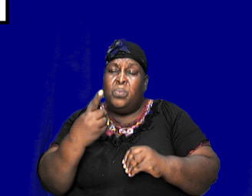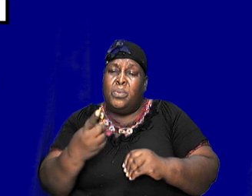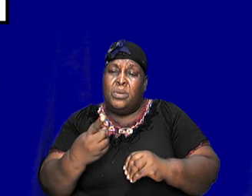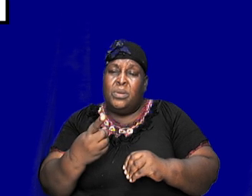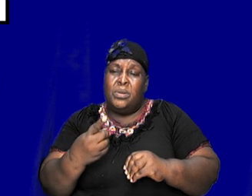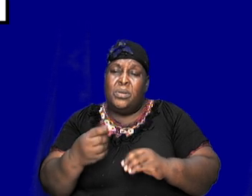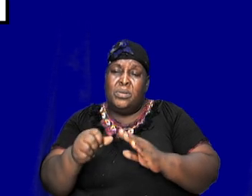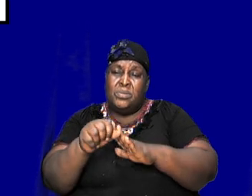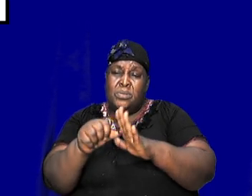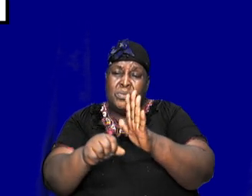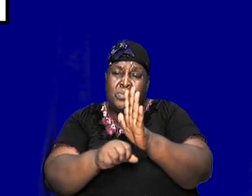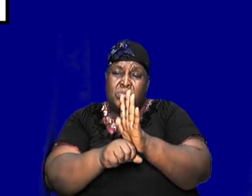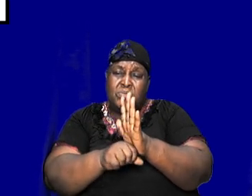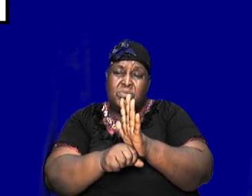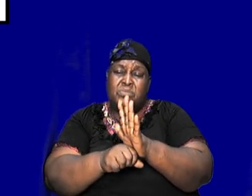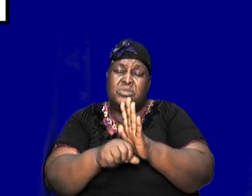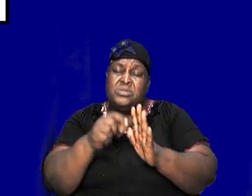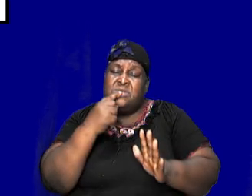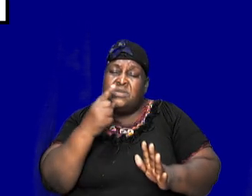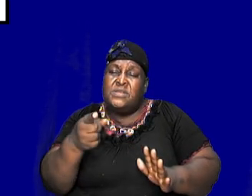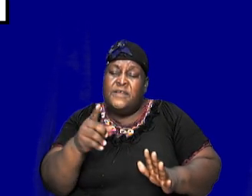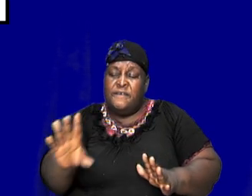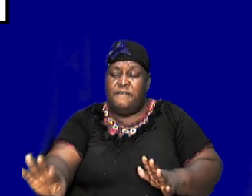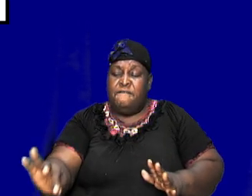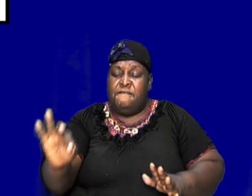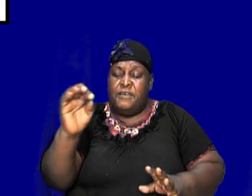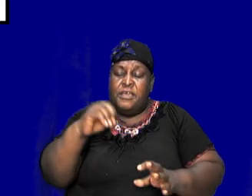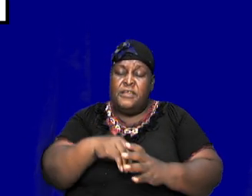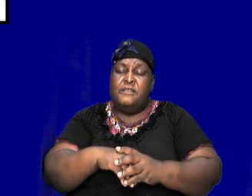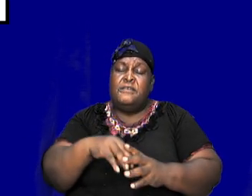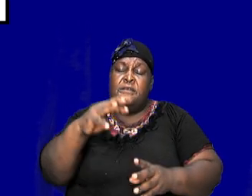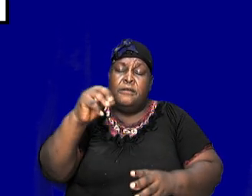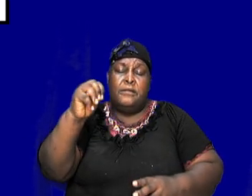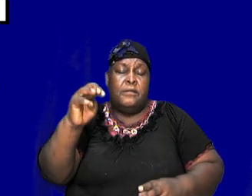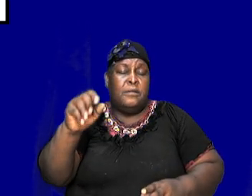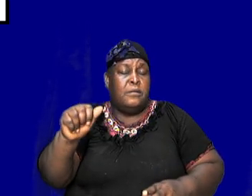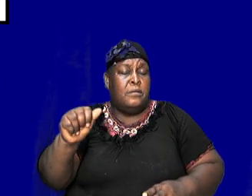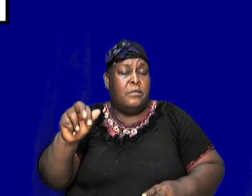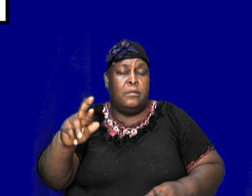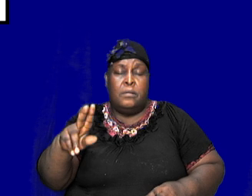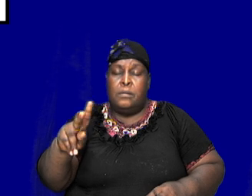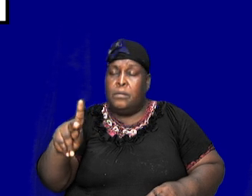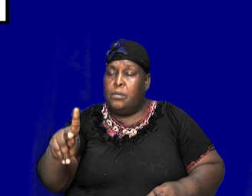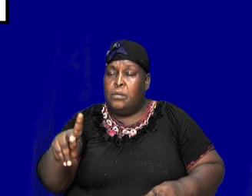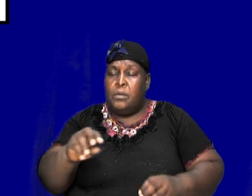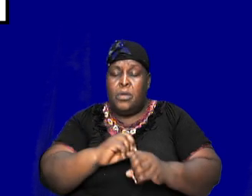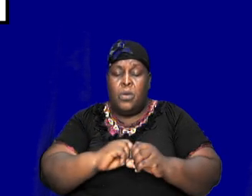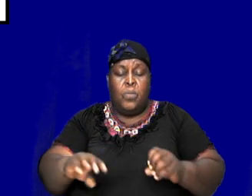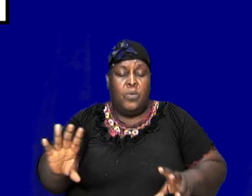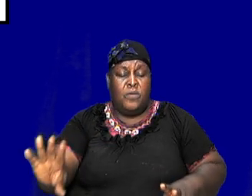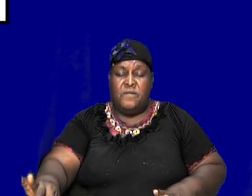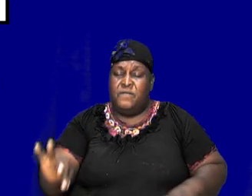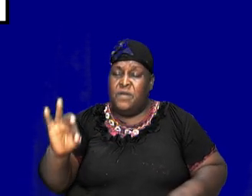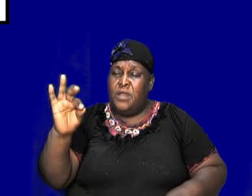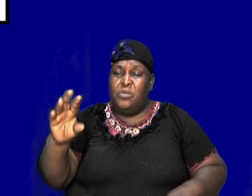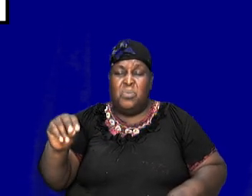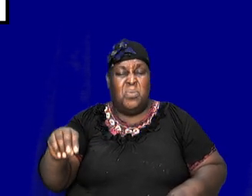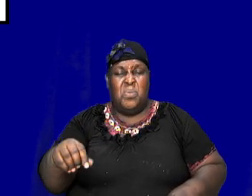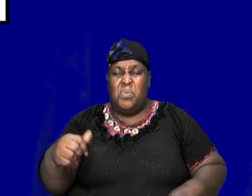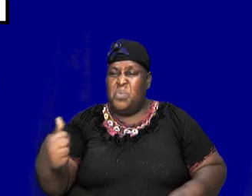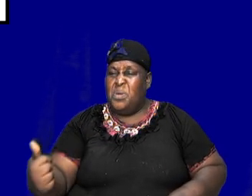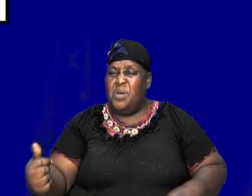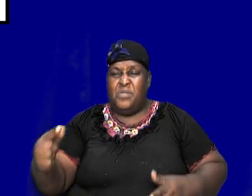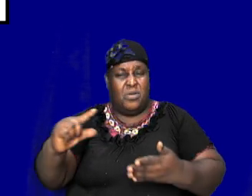this is a scripture that we said that you can only find this scripture in the book of Mark. You won't find it in Luke, John, or any of the